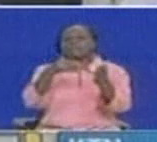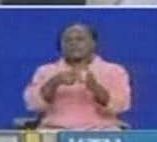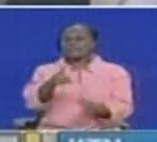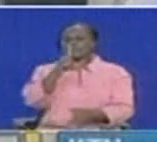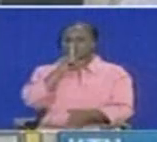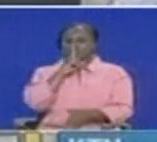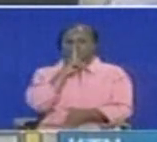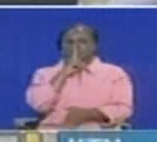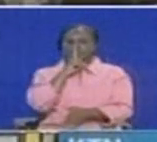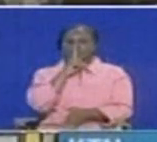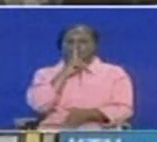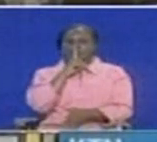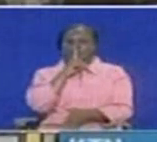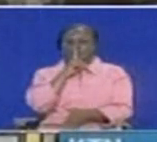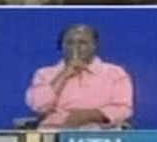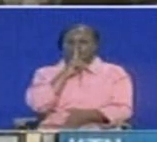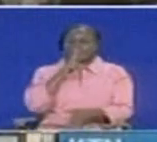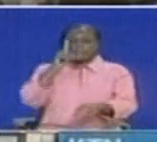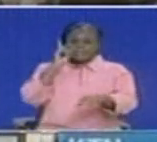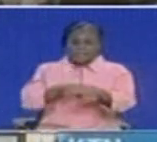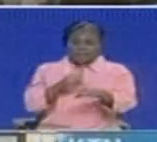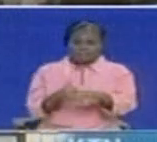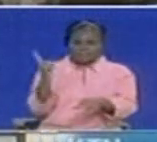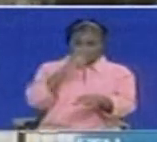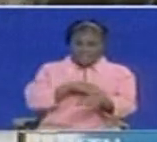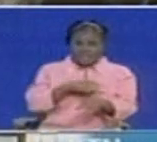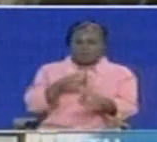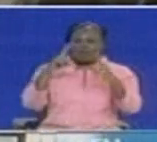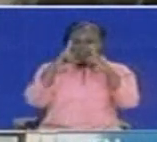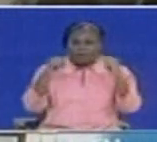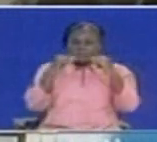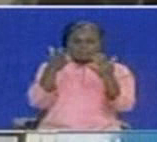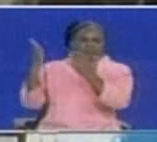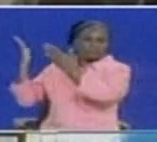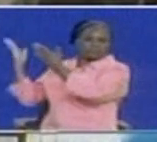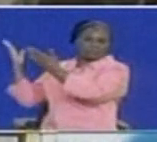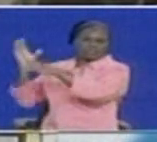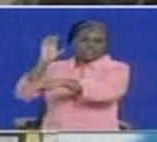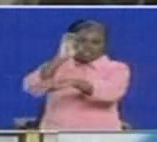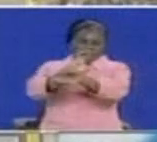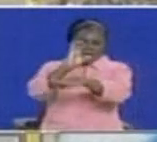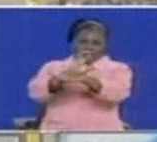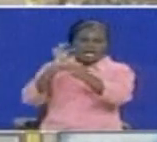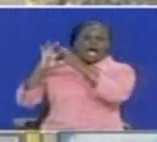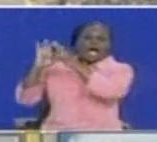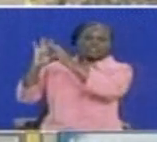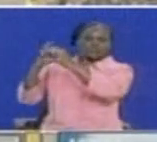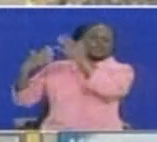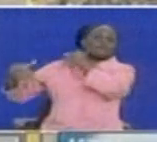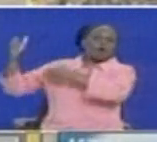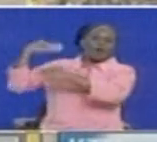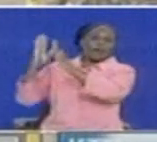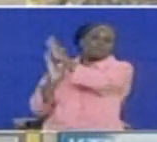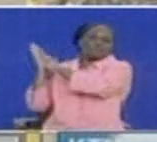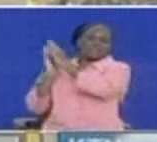Silence. By this time of the day, word had gone round that the Hope International Church, associated with the former Mungiki sect